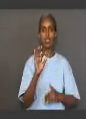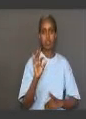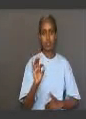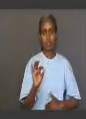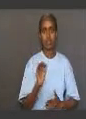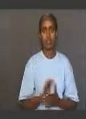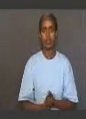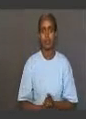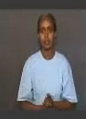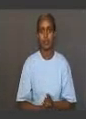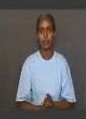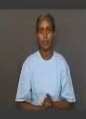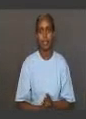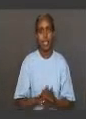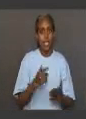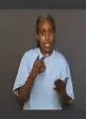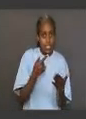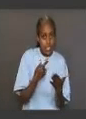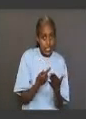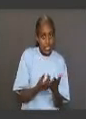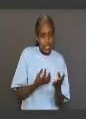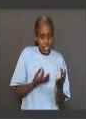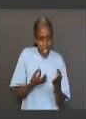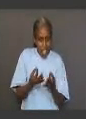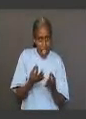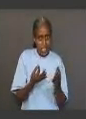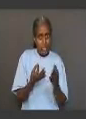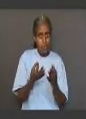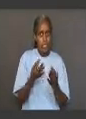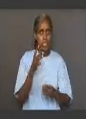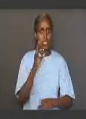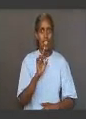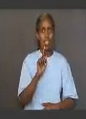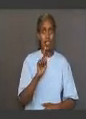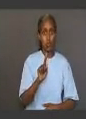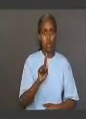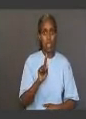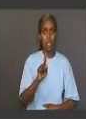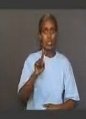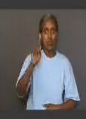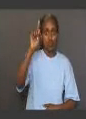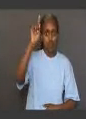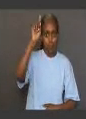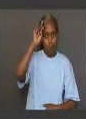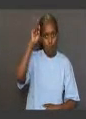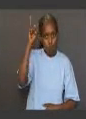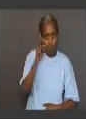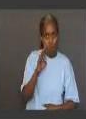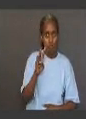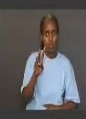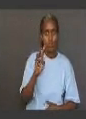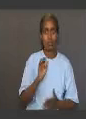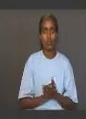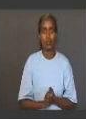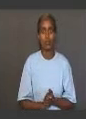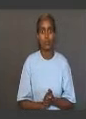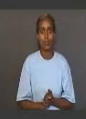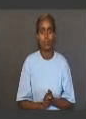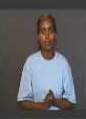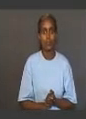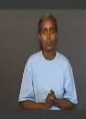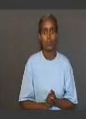9. This is expressed as 81 to the power of 1/2.